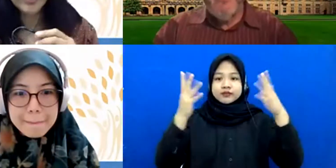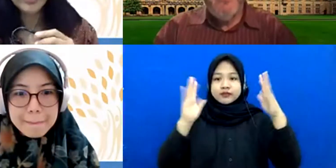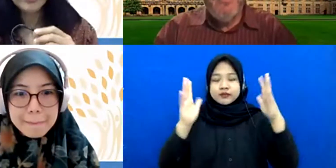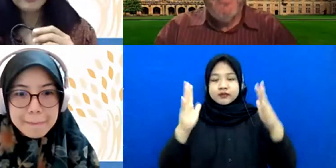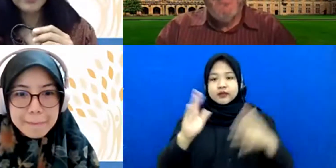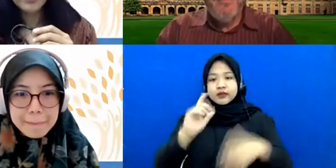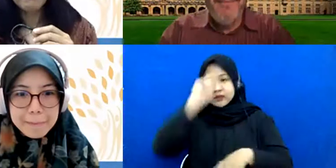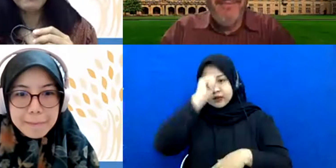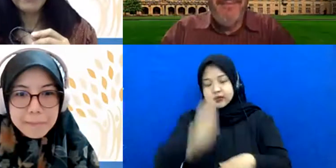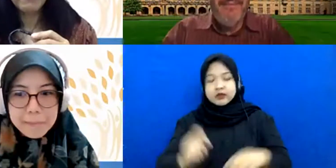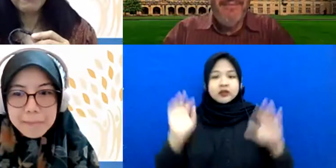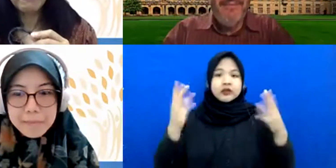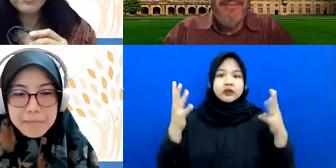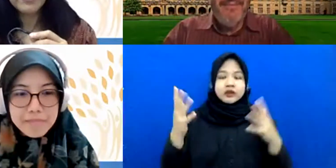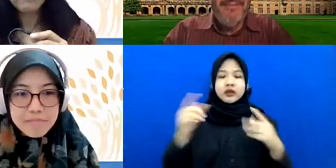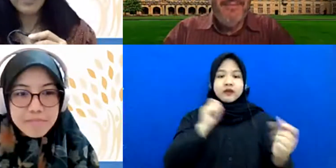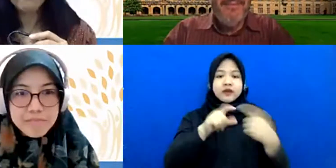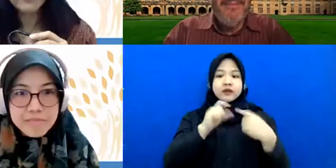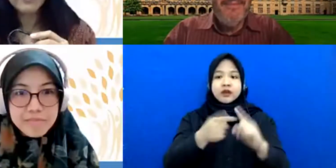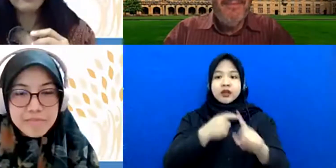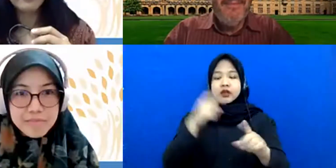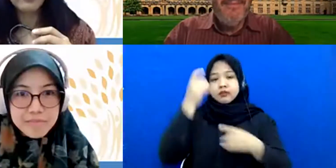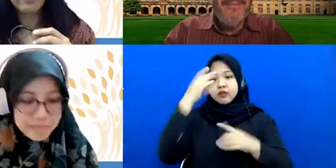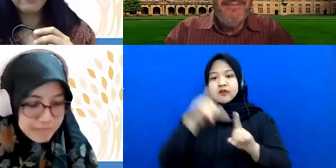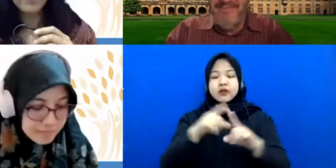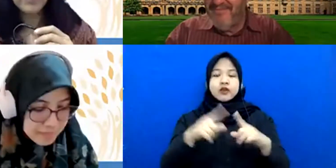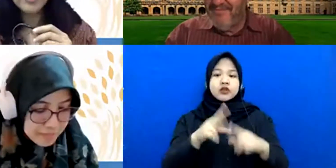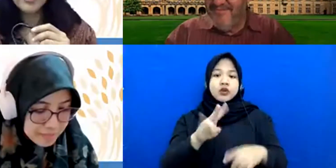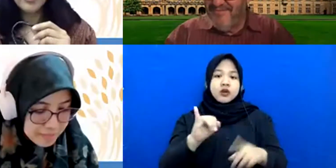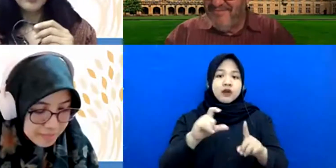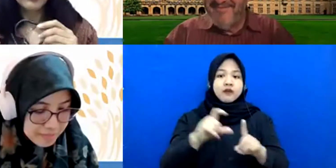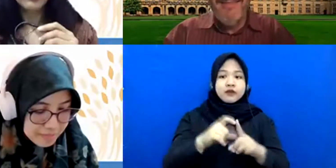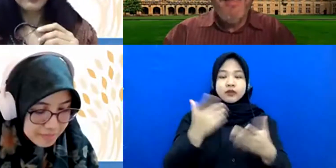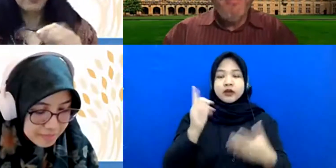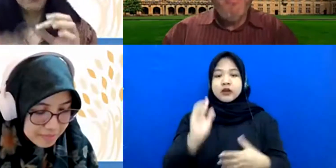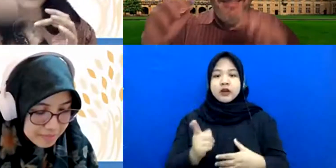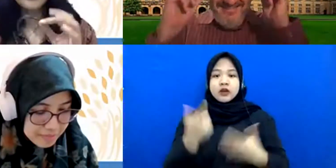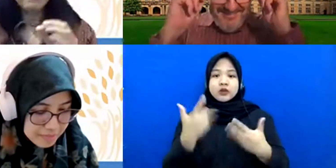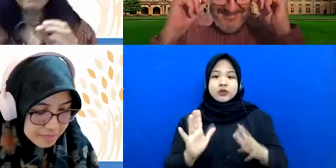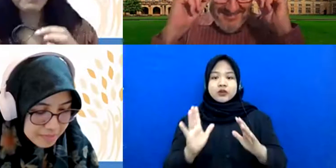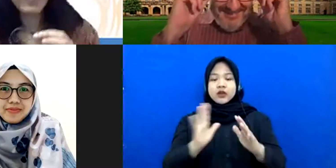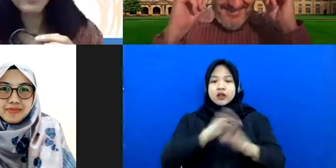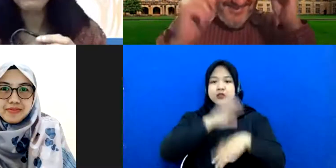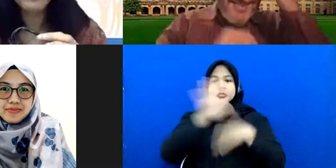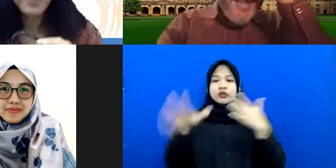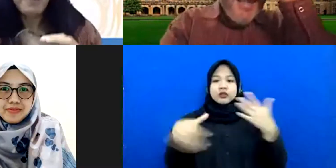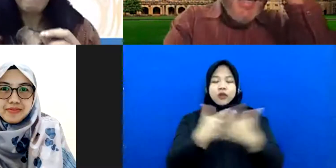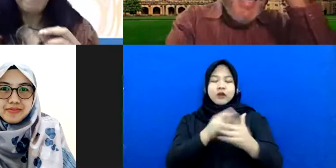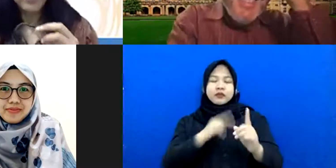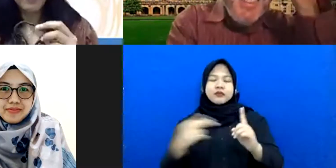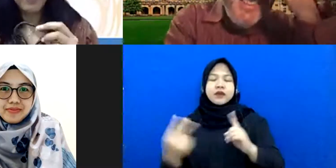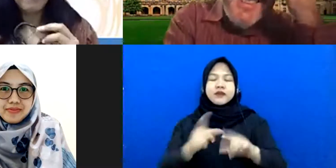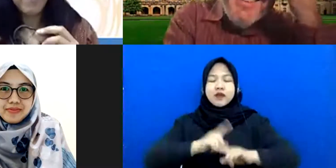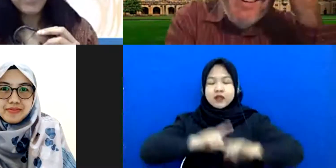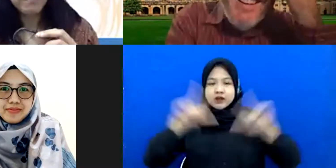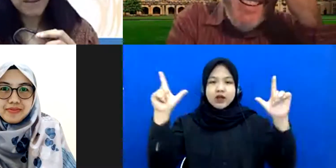appreciate feedback from Professor David Evans. I think you have given us, the holistic perspective,